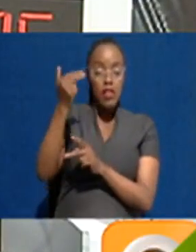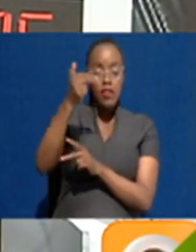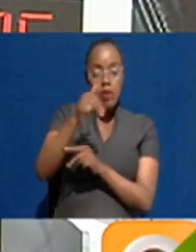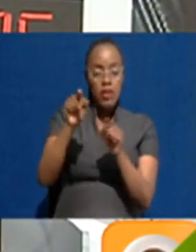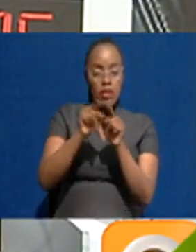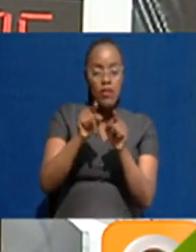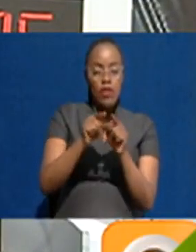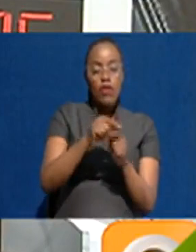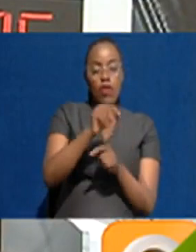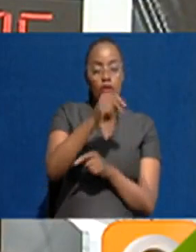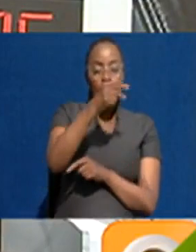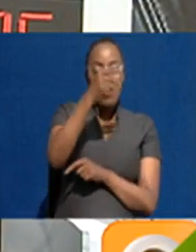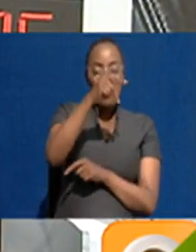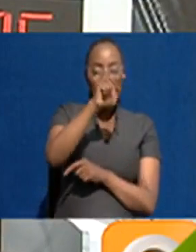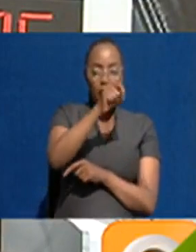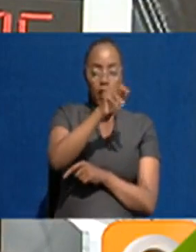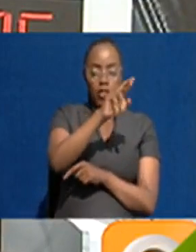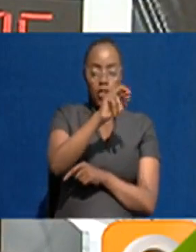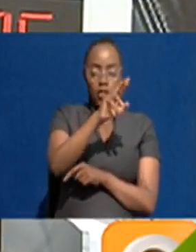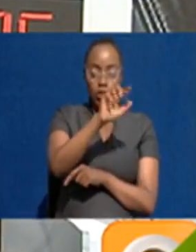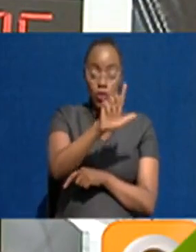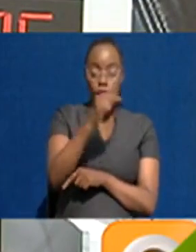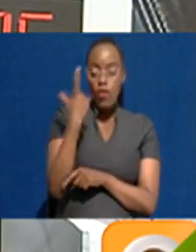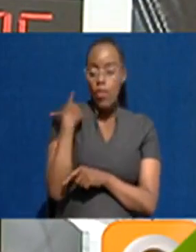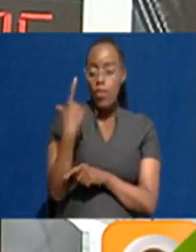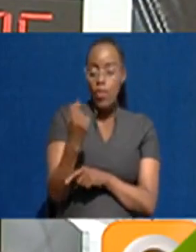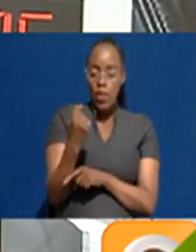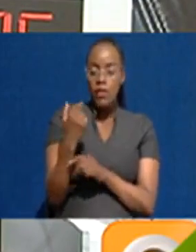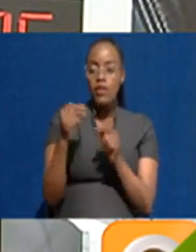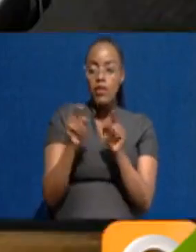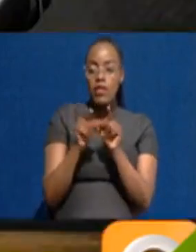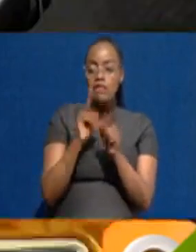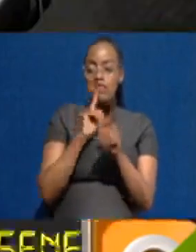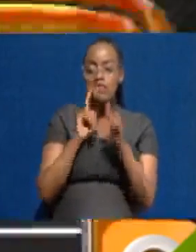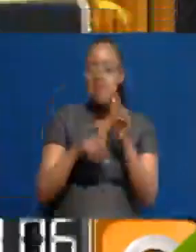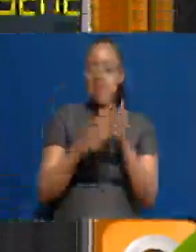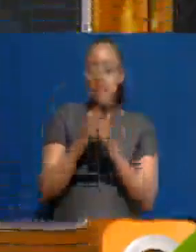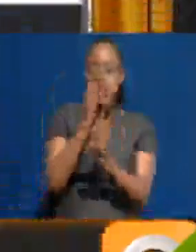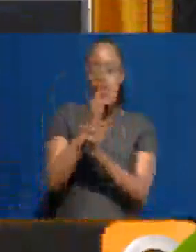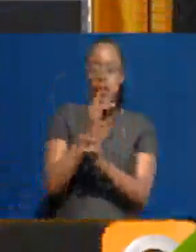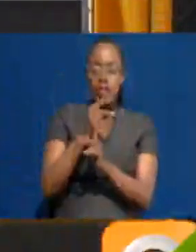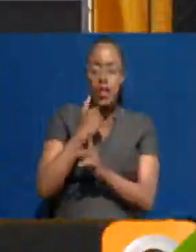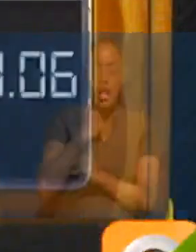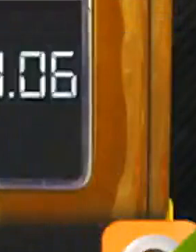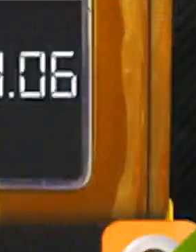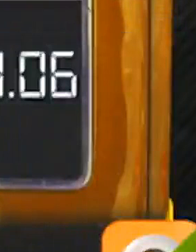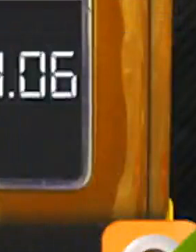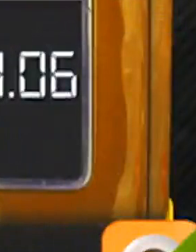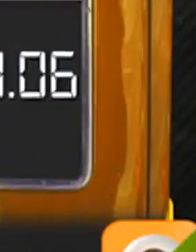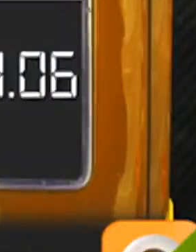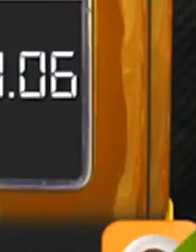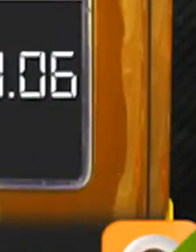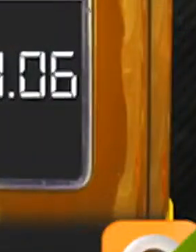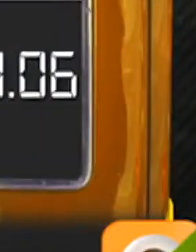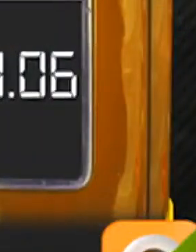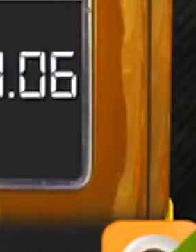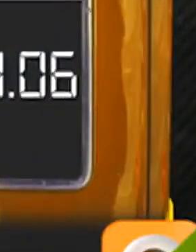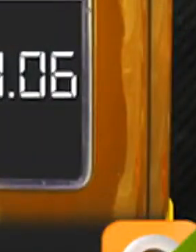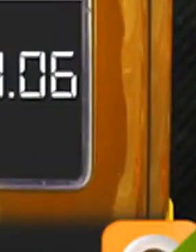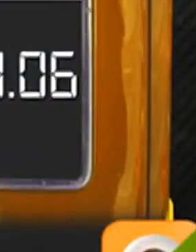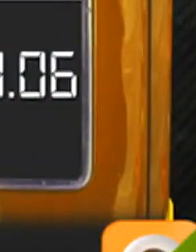for Super Petrol in its latest review. In a statement, the regulator retained the price of the commodity, which will continue to retail